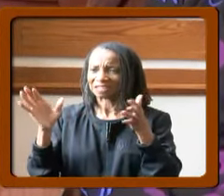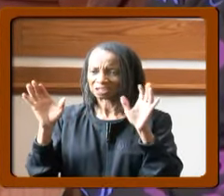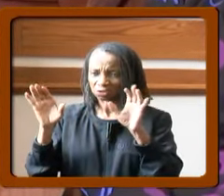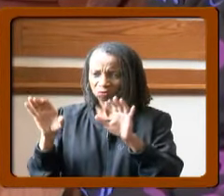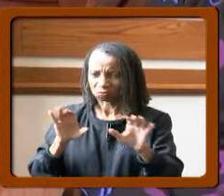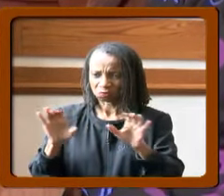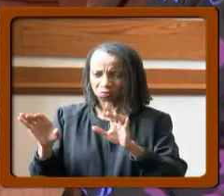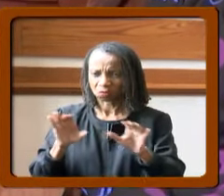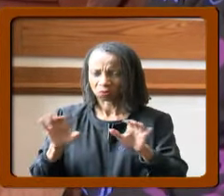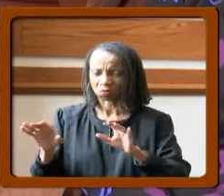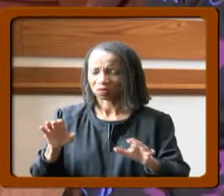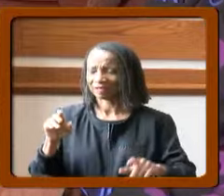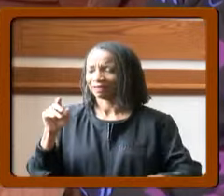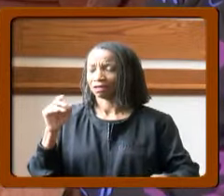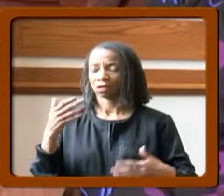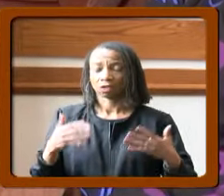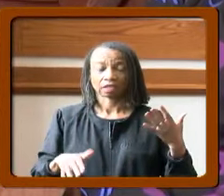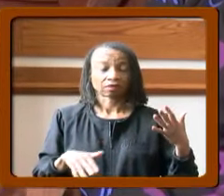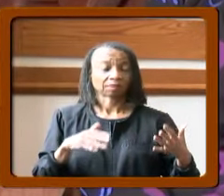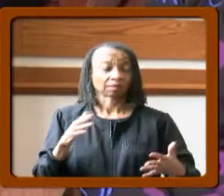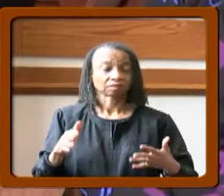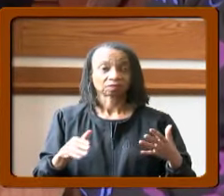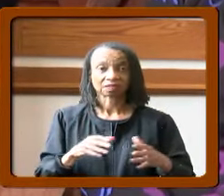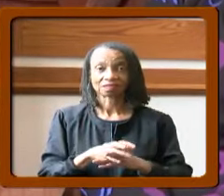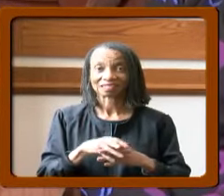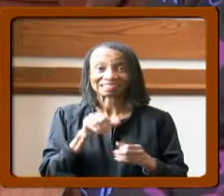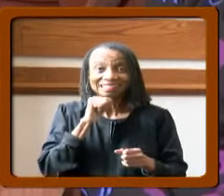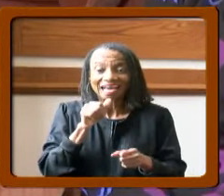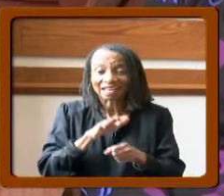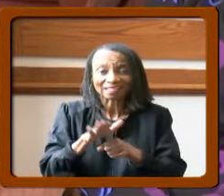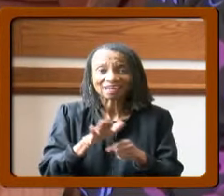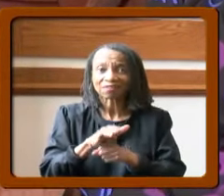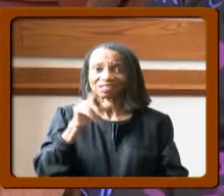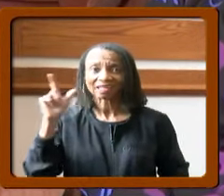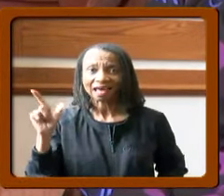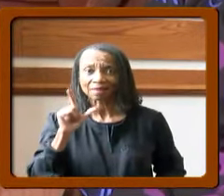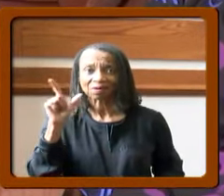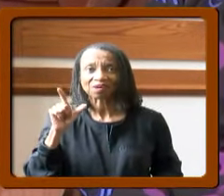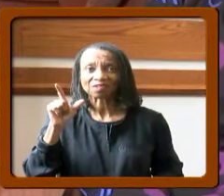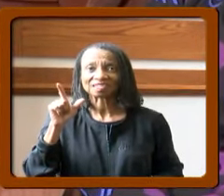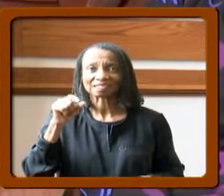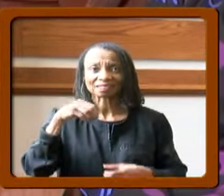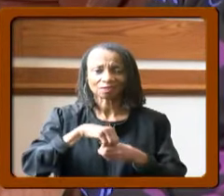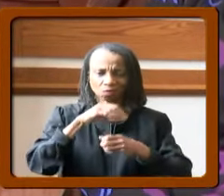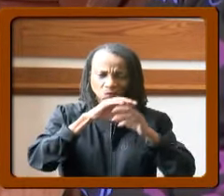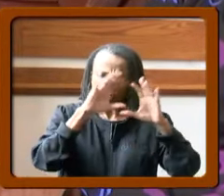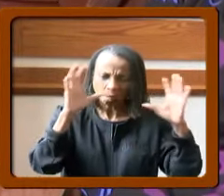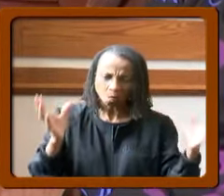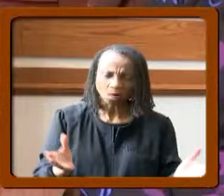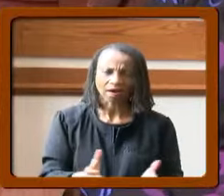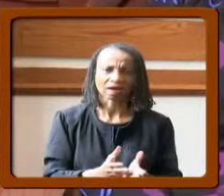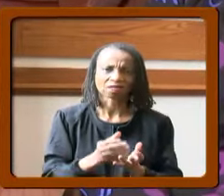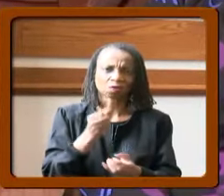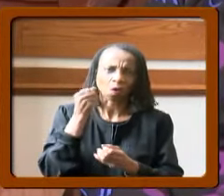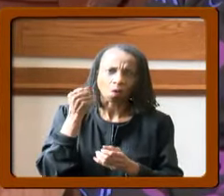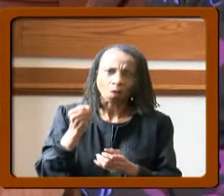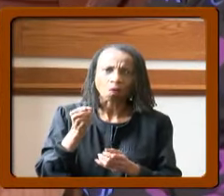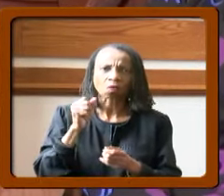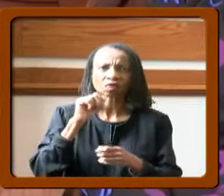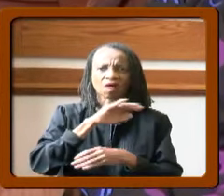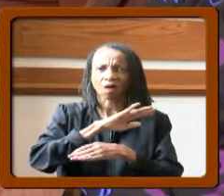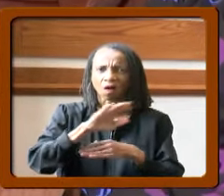nightmare because there are not enough libraries in the world to contain